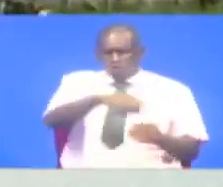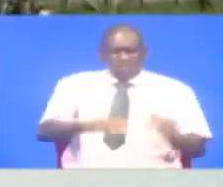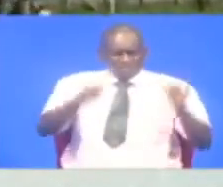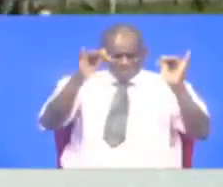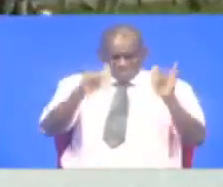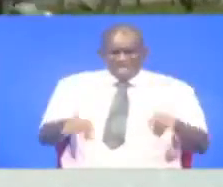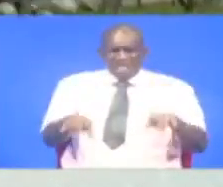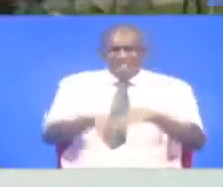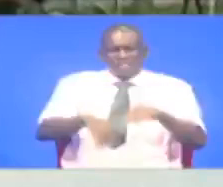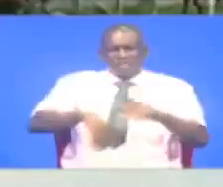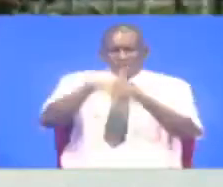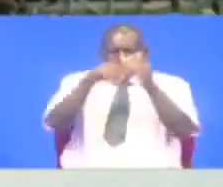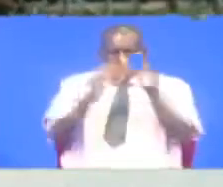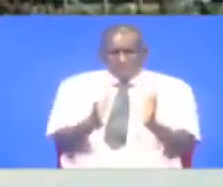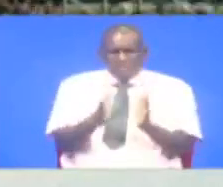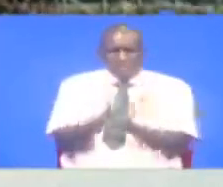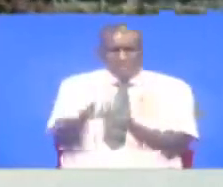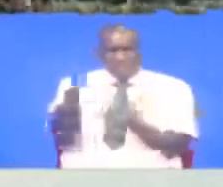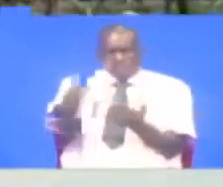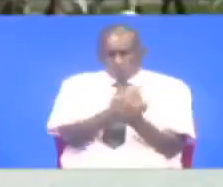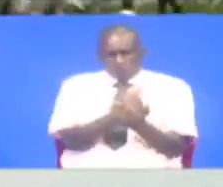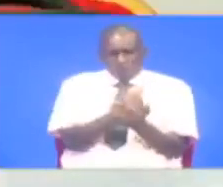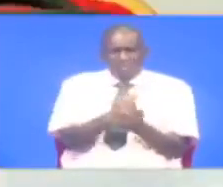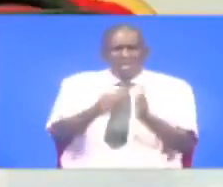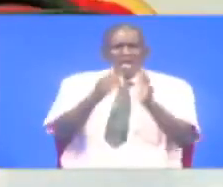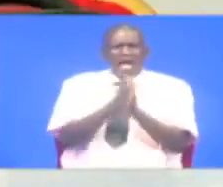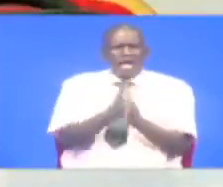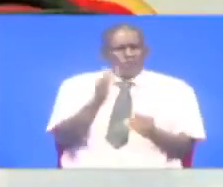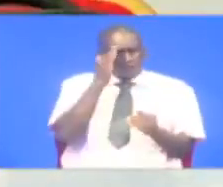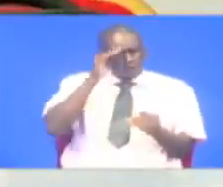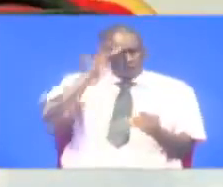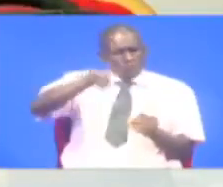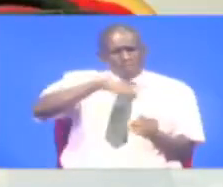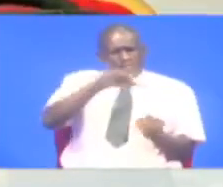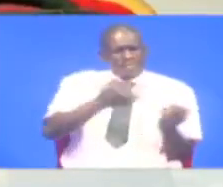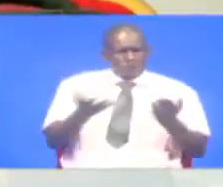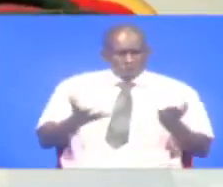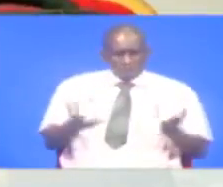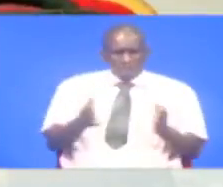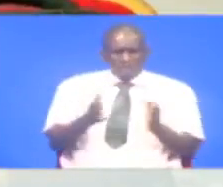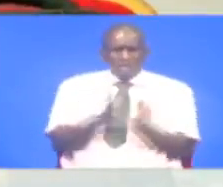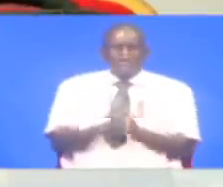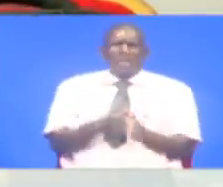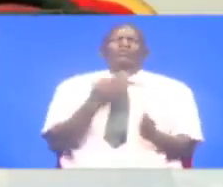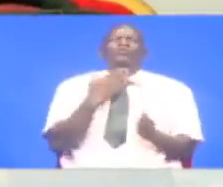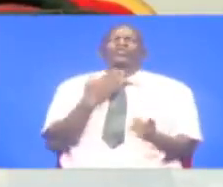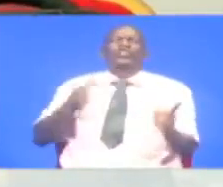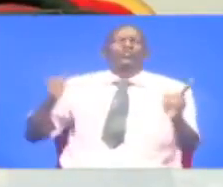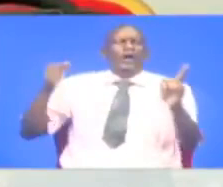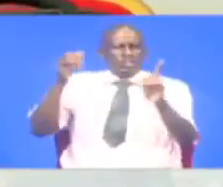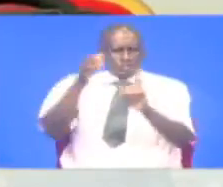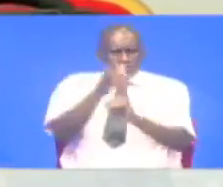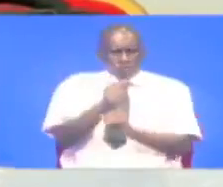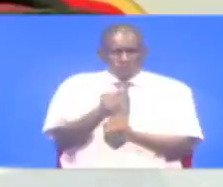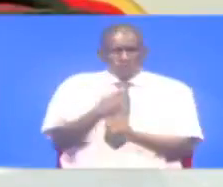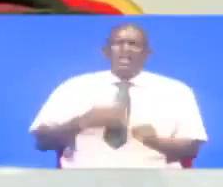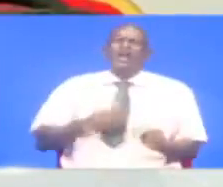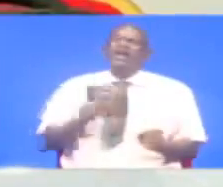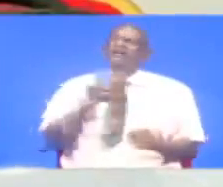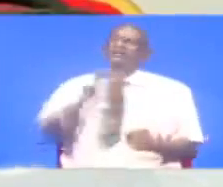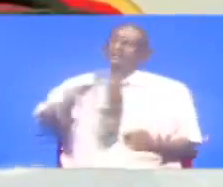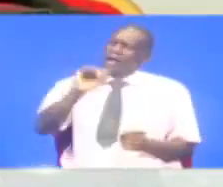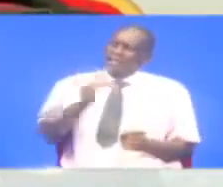wachezaji na ofisi na tukajua makosa yetu ilikuwa anga wapi na tulitaka kuachieve. So mimi ningeomba saa